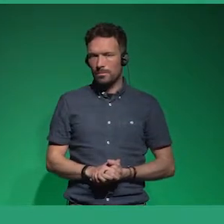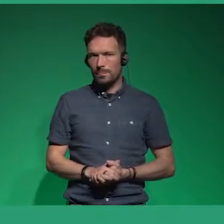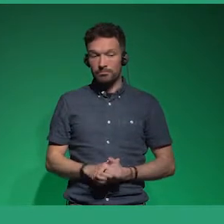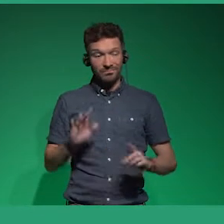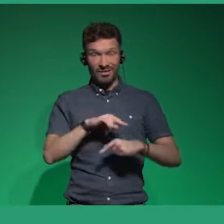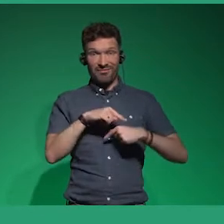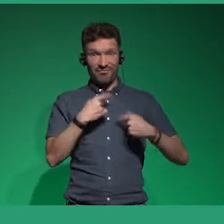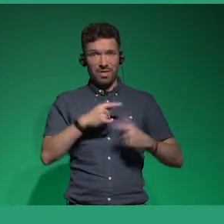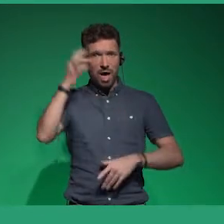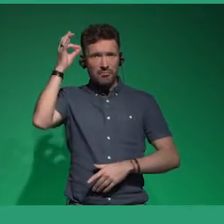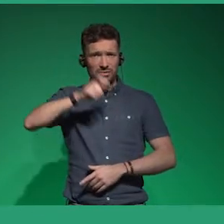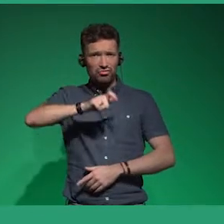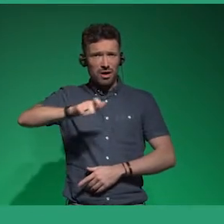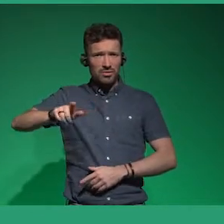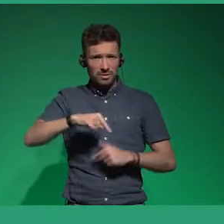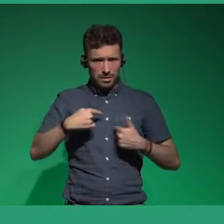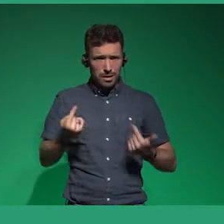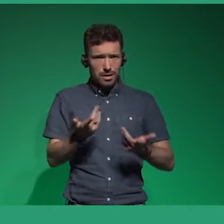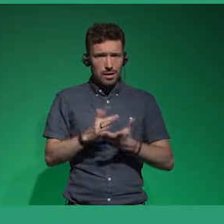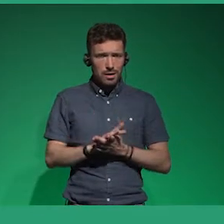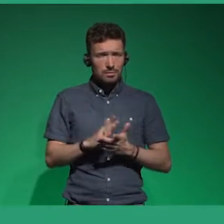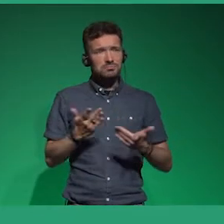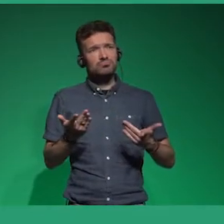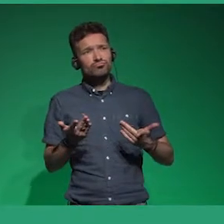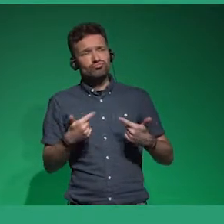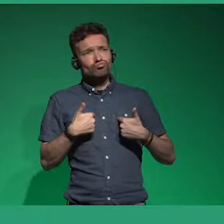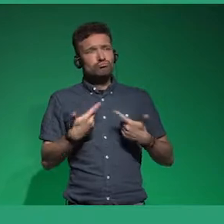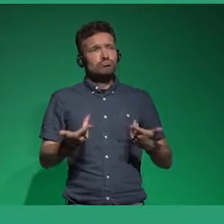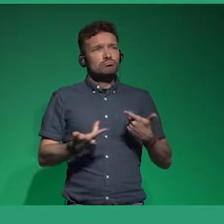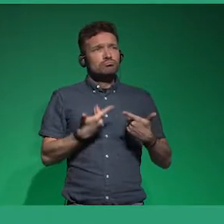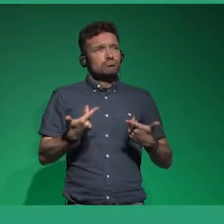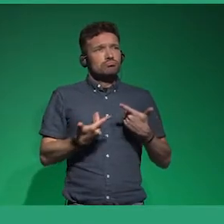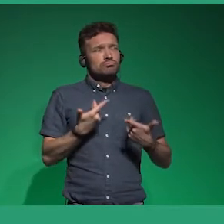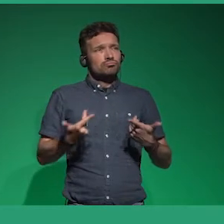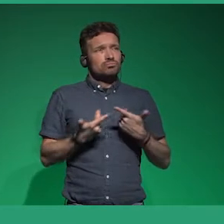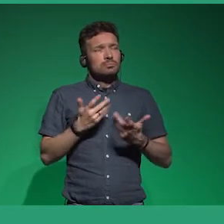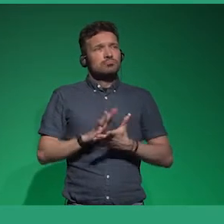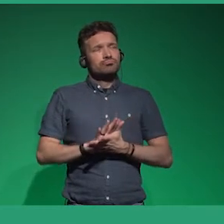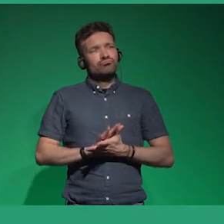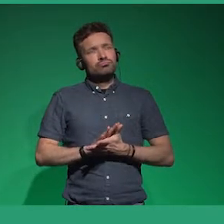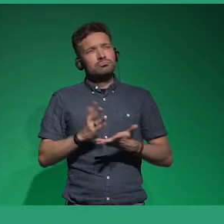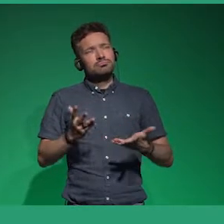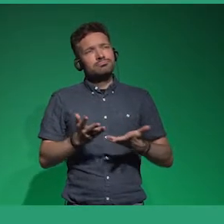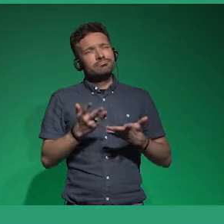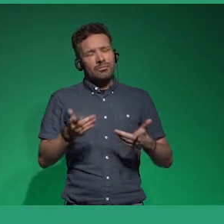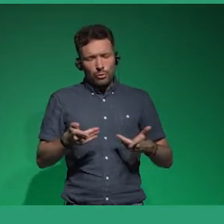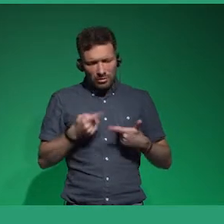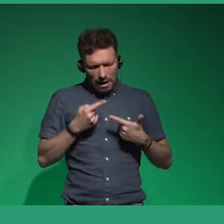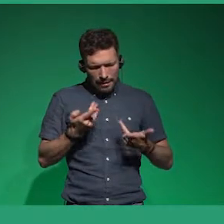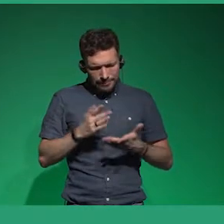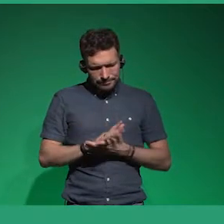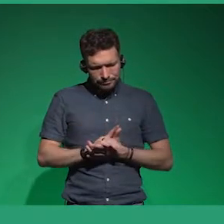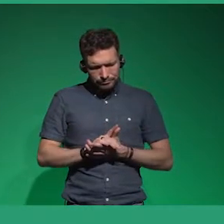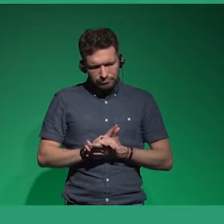are, I think, not very used often to disseminate our results in very creative ways. We have very,